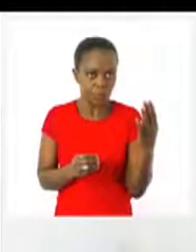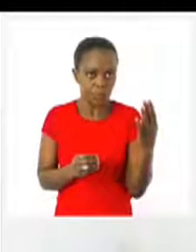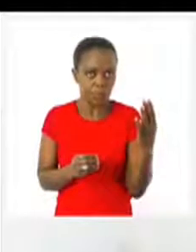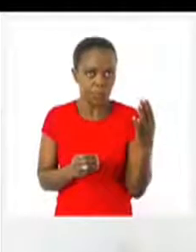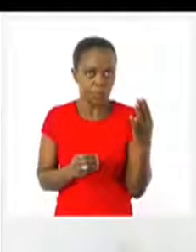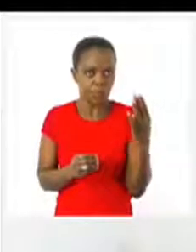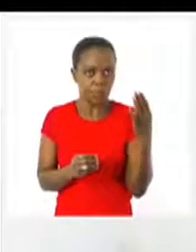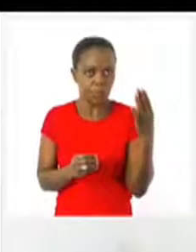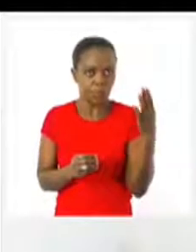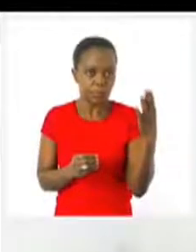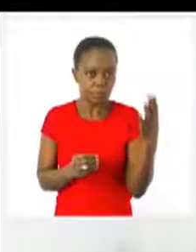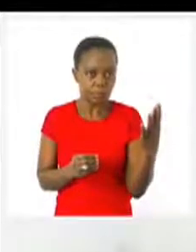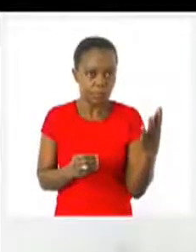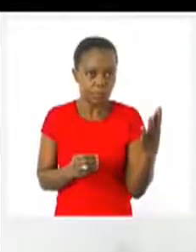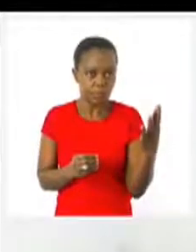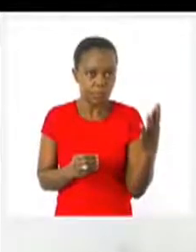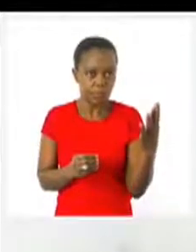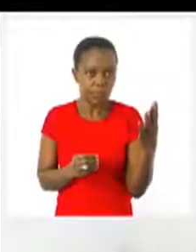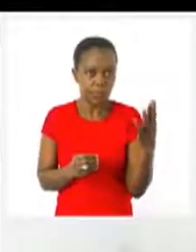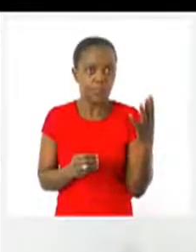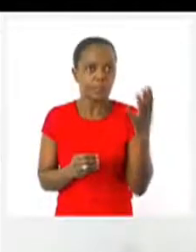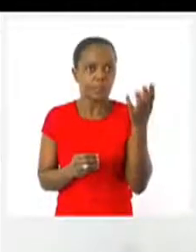4, 5,